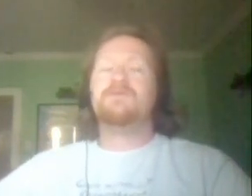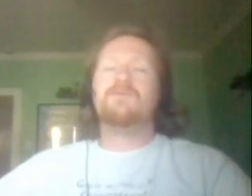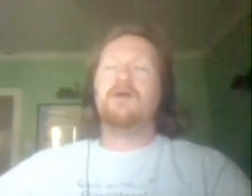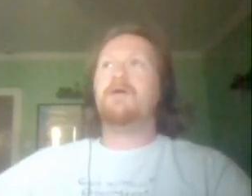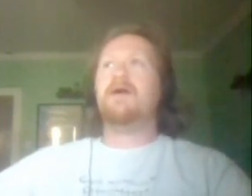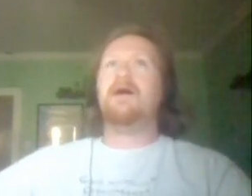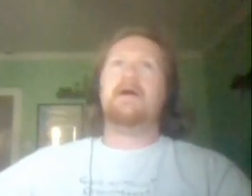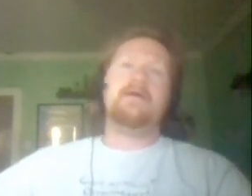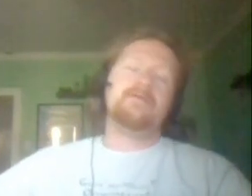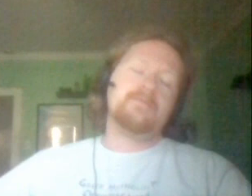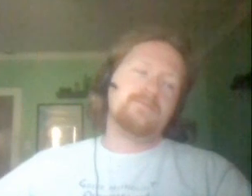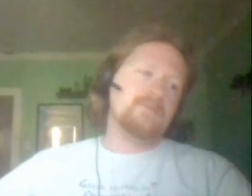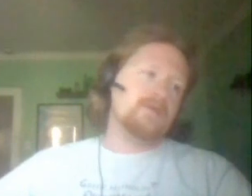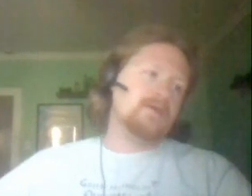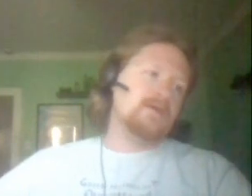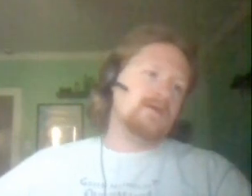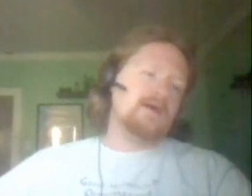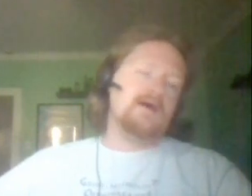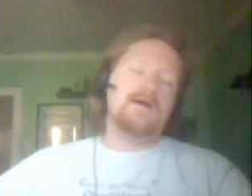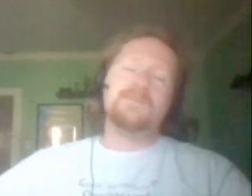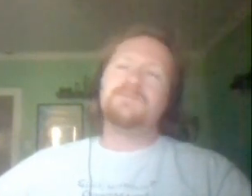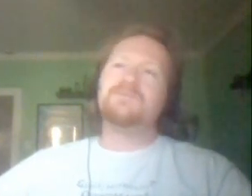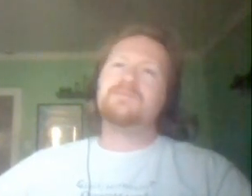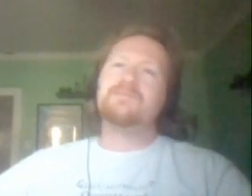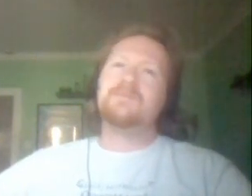we can rub our eyes.